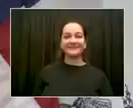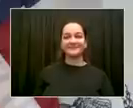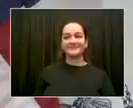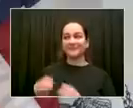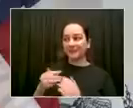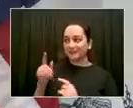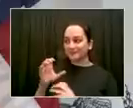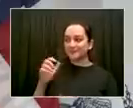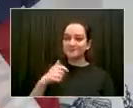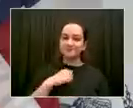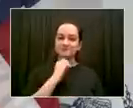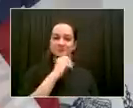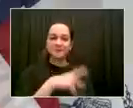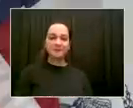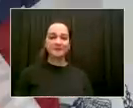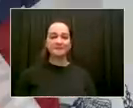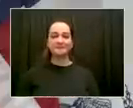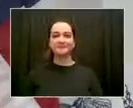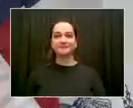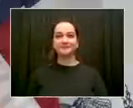the Cuomo questions here.